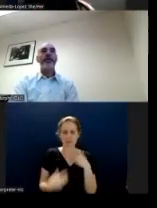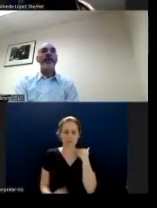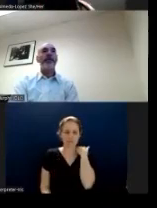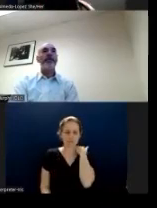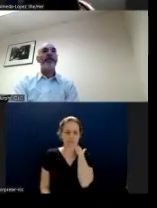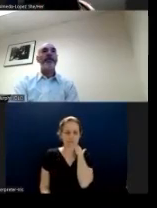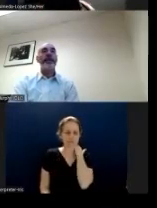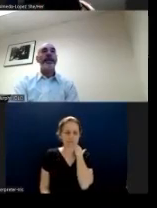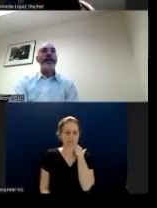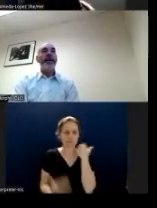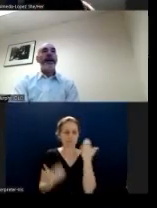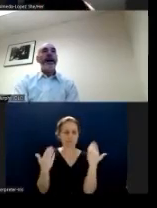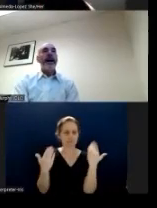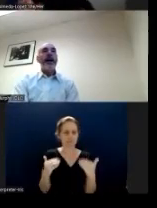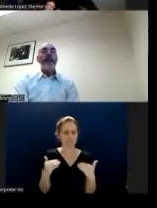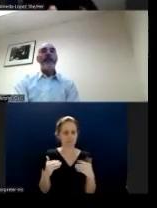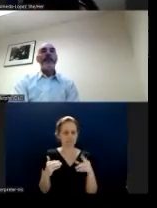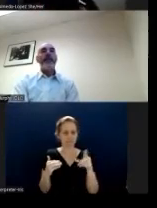Next, please.